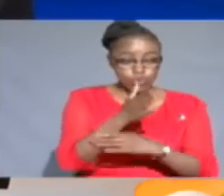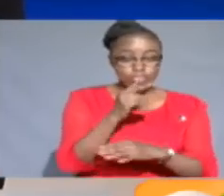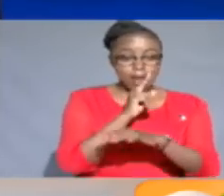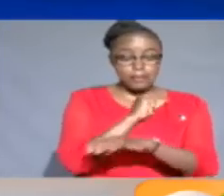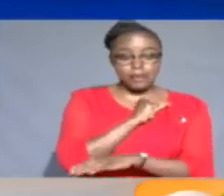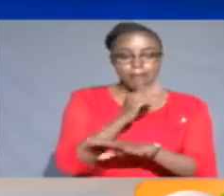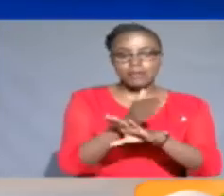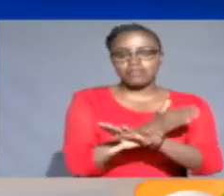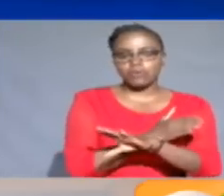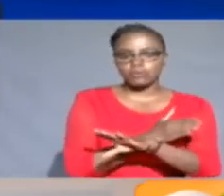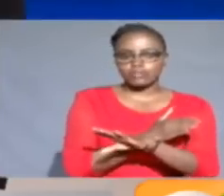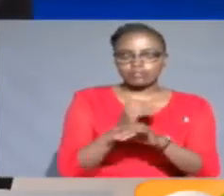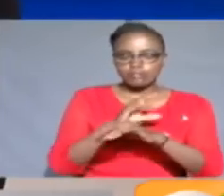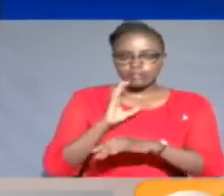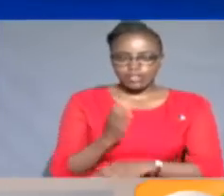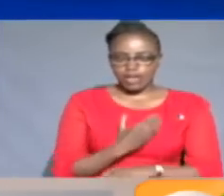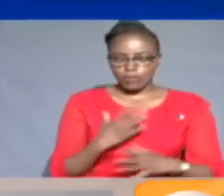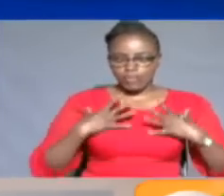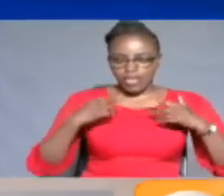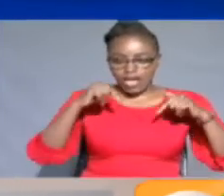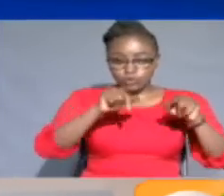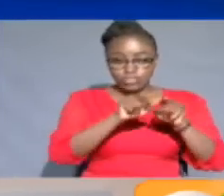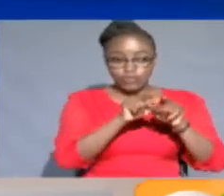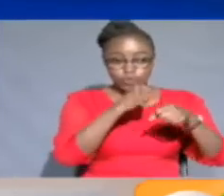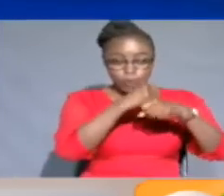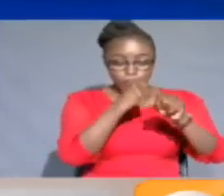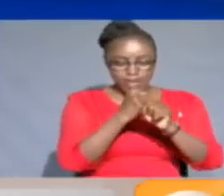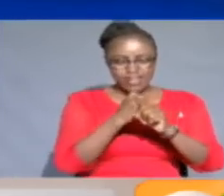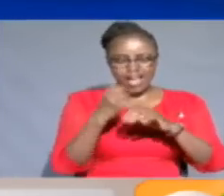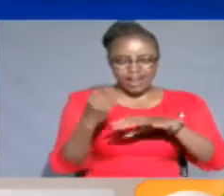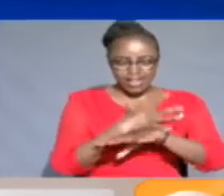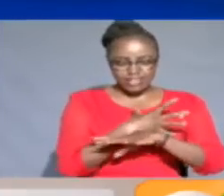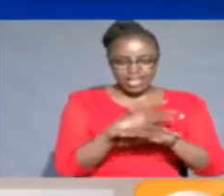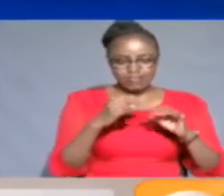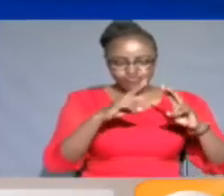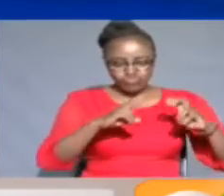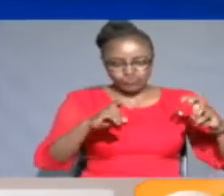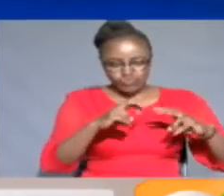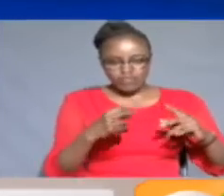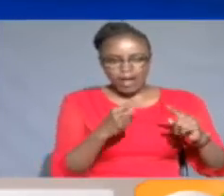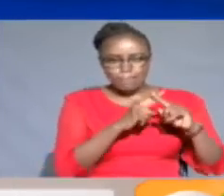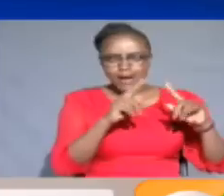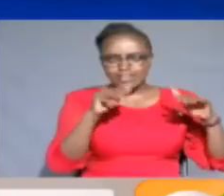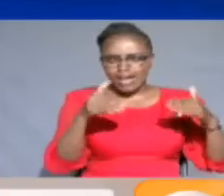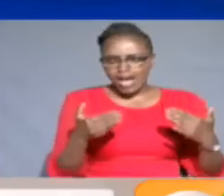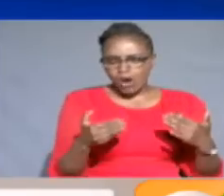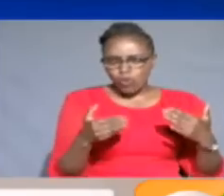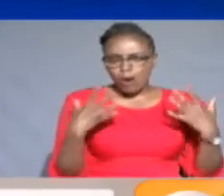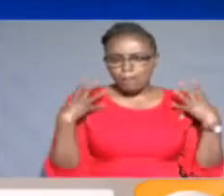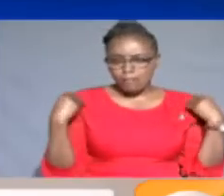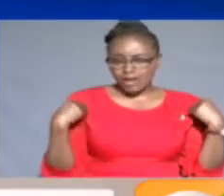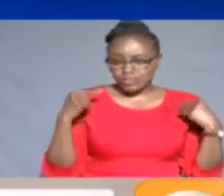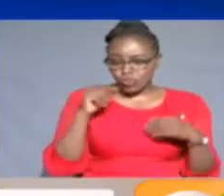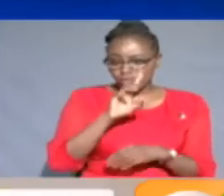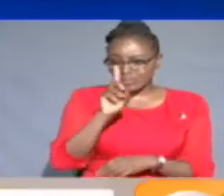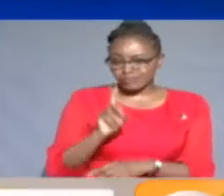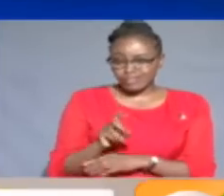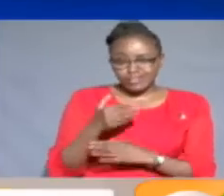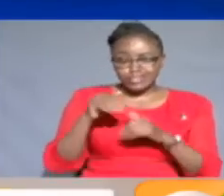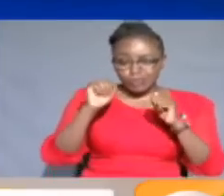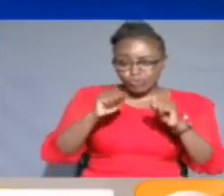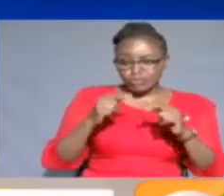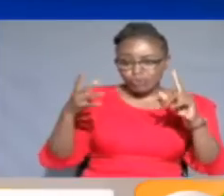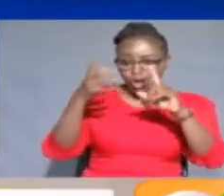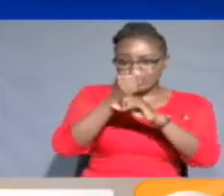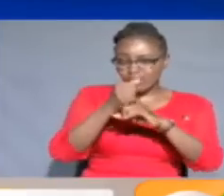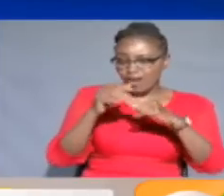yes, the committee hearing today, to make cancer screening part of primary health care. But first, how practical is it, and what